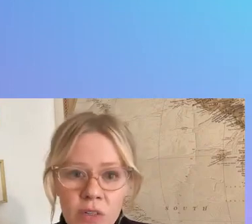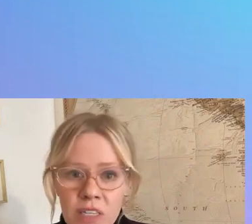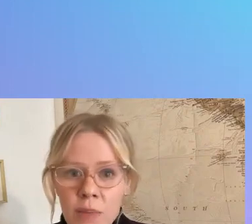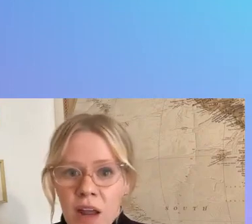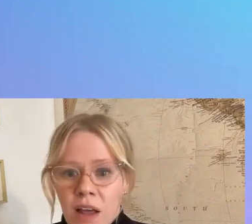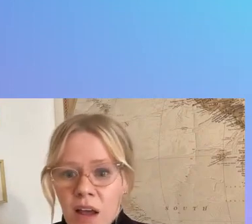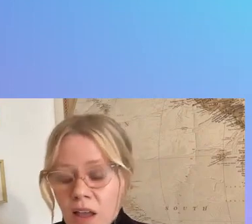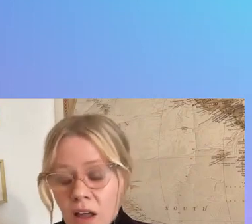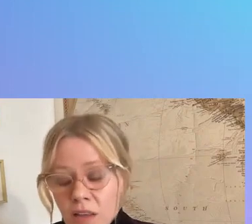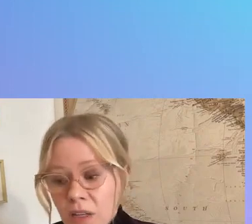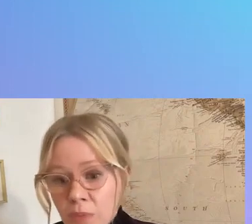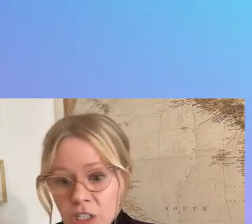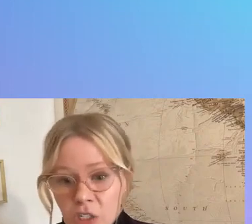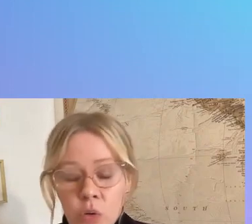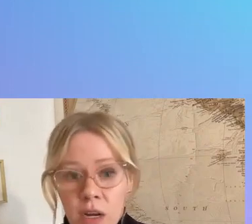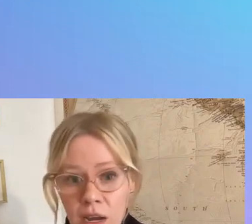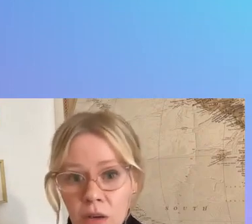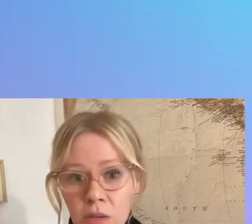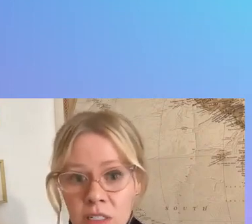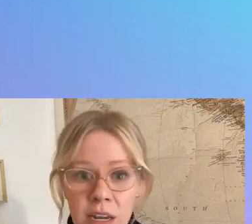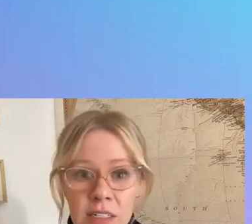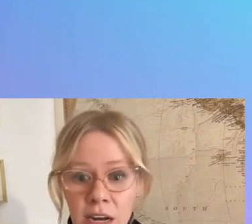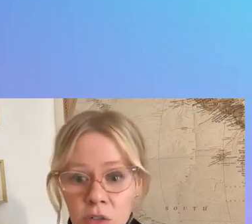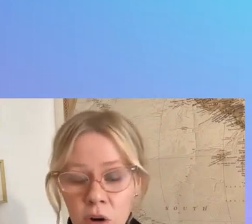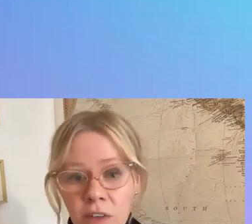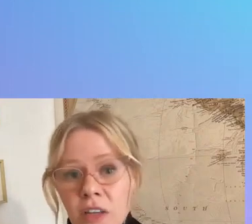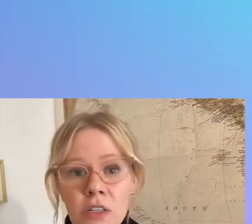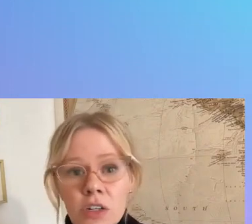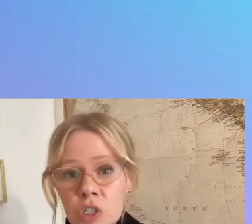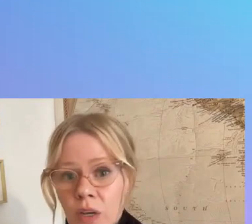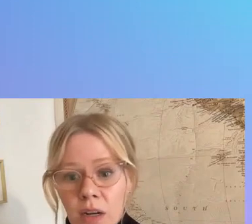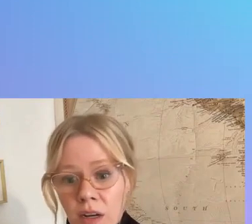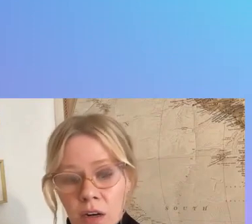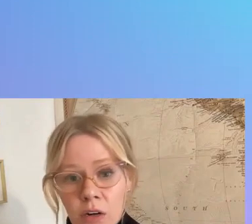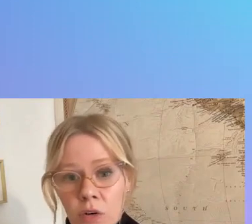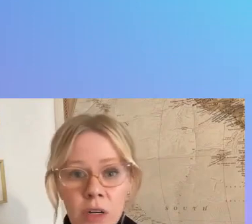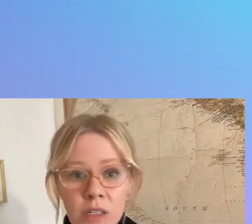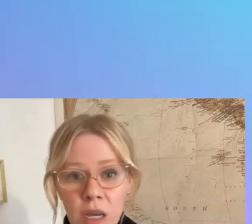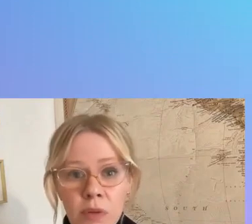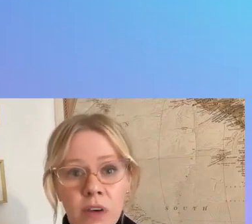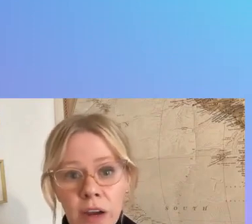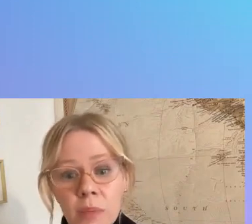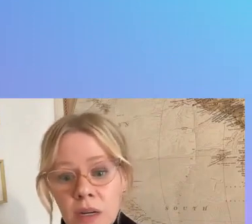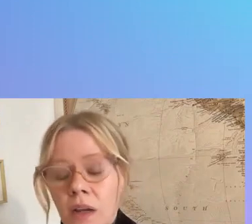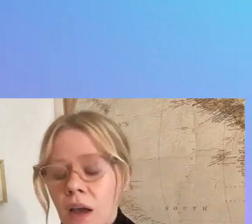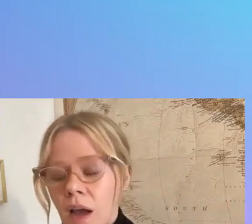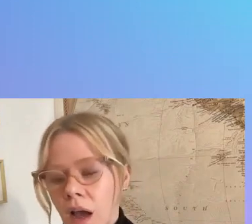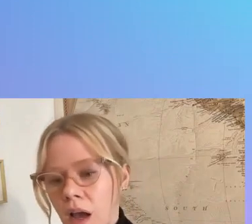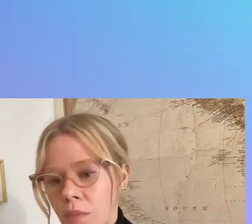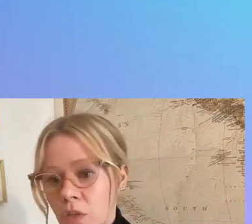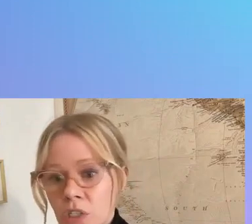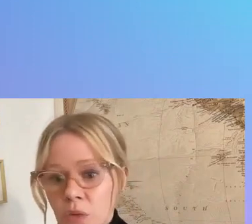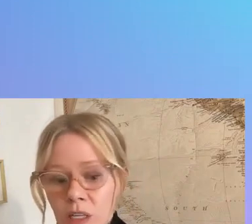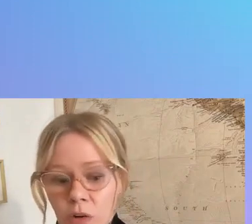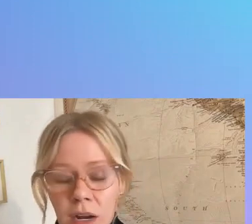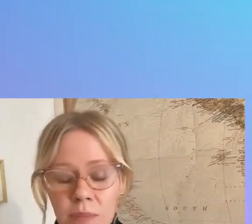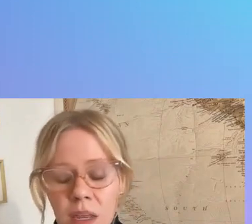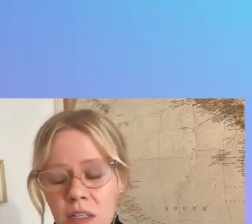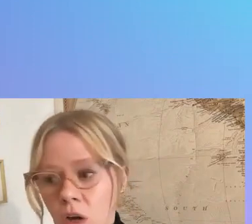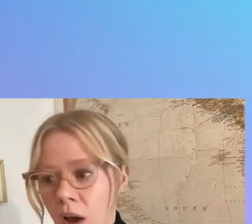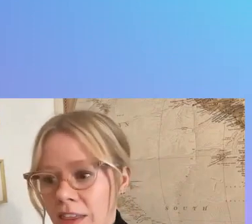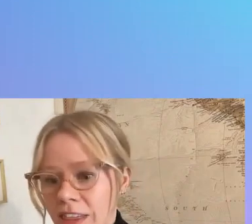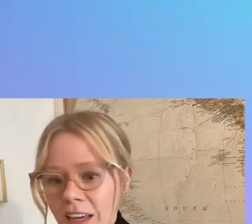having students coming out of the Ability Project who can now design tactile graphics and are doing it in a career type environment, which is really